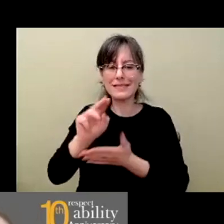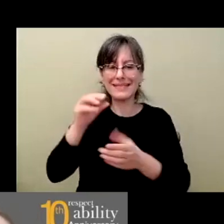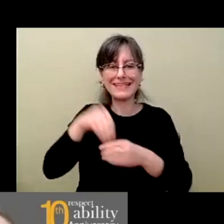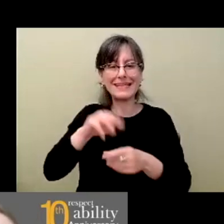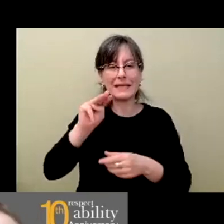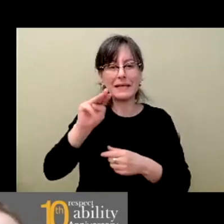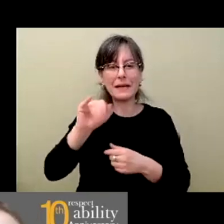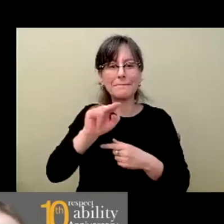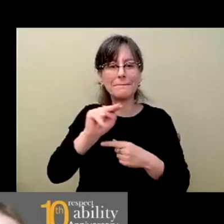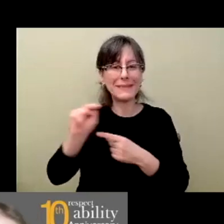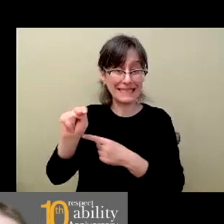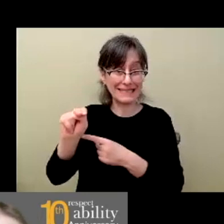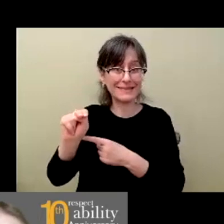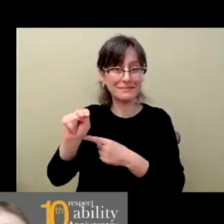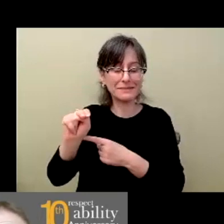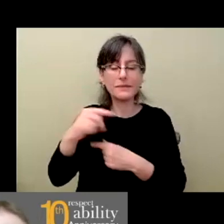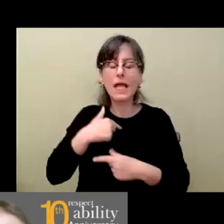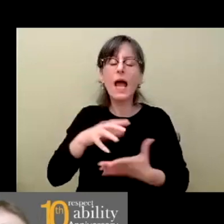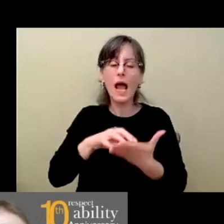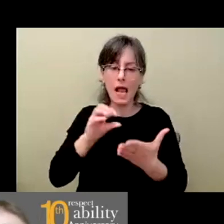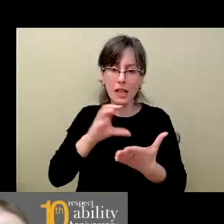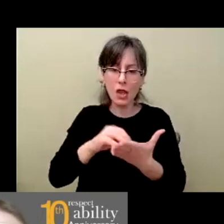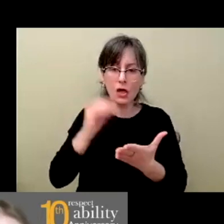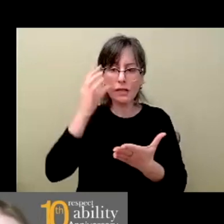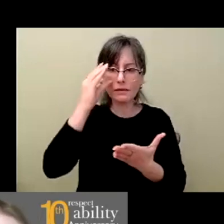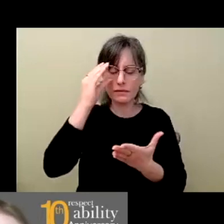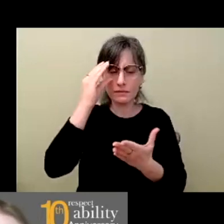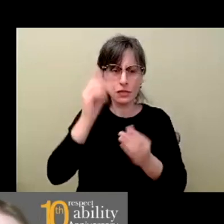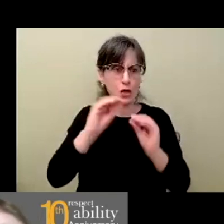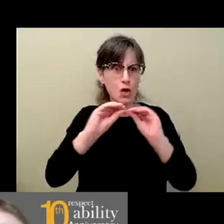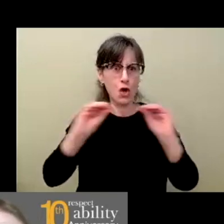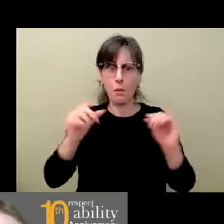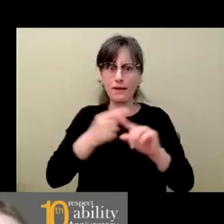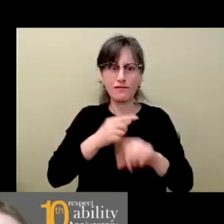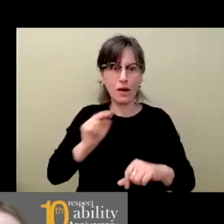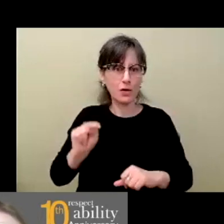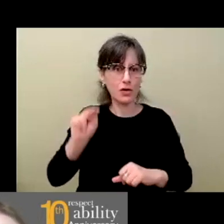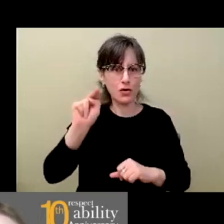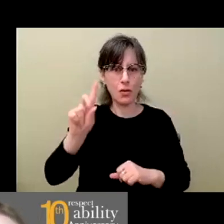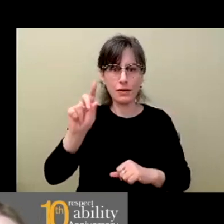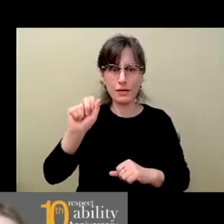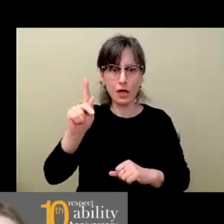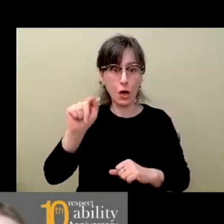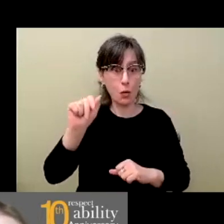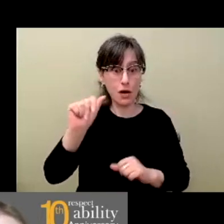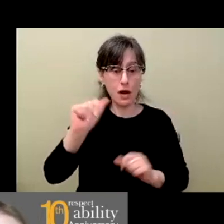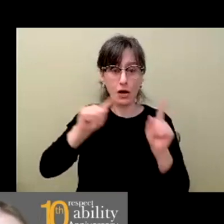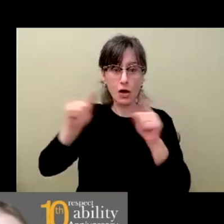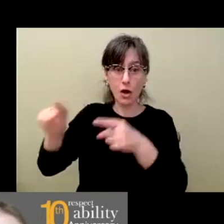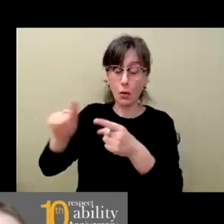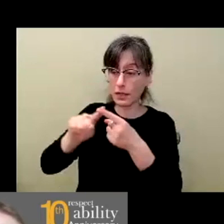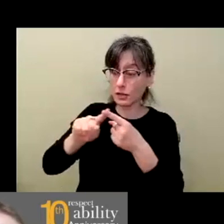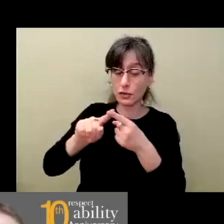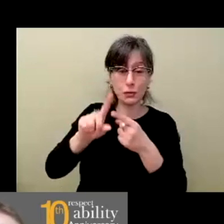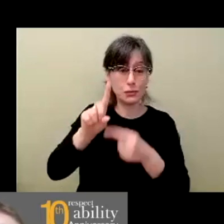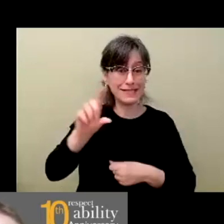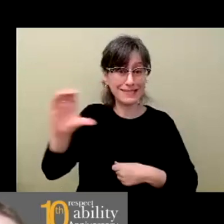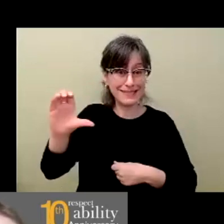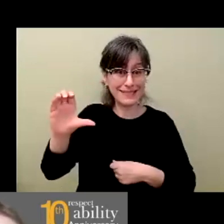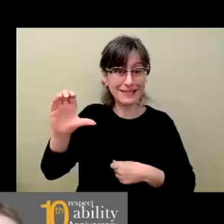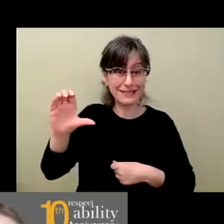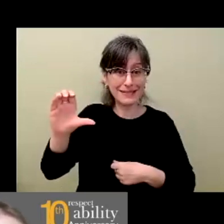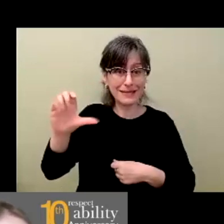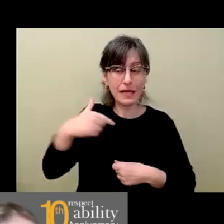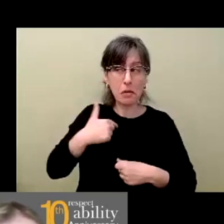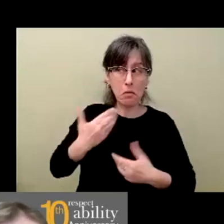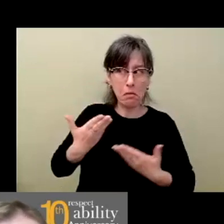Dakota. And I learned that there was no one at all from North Dakota going to DC. And so I